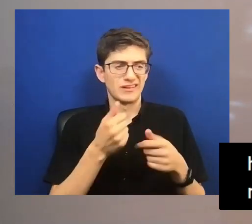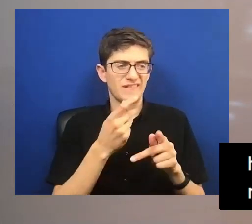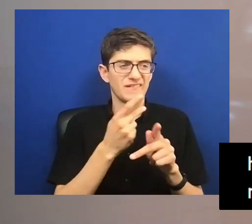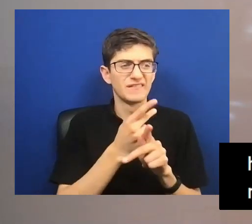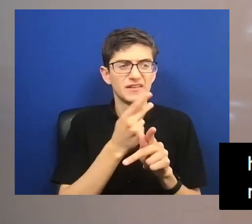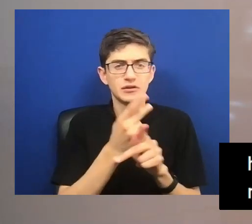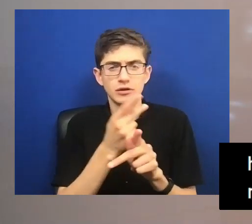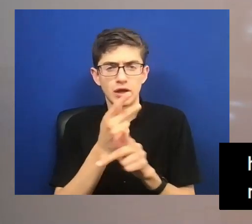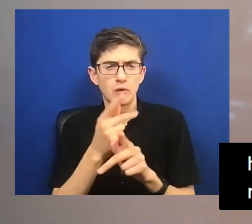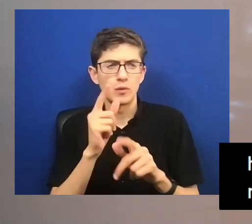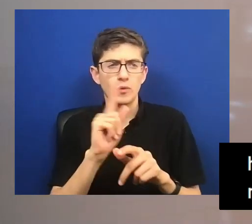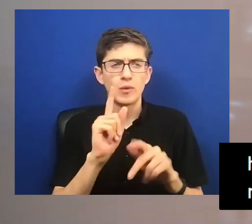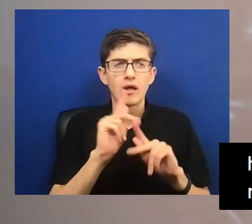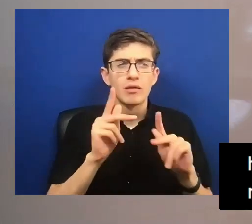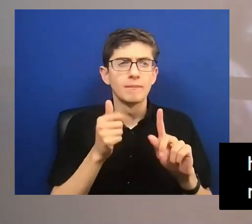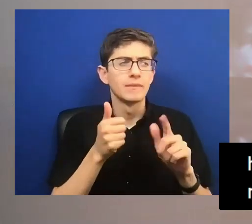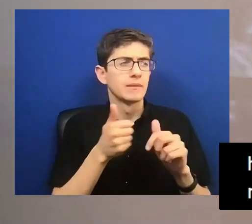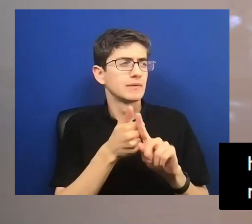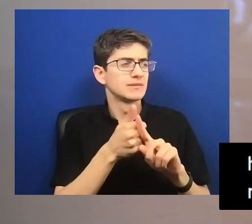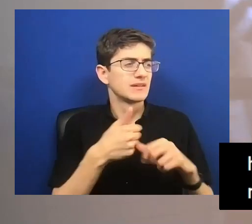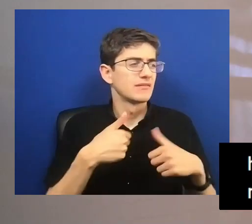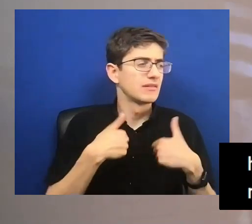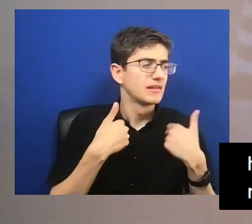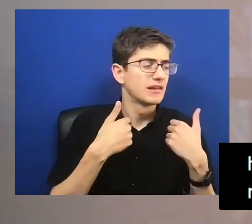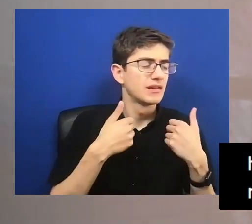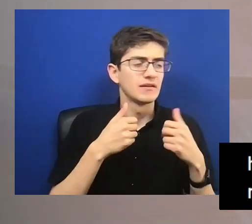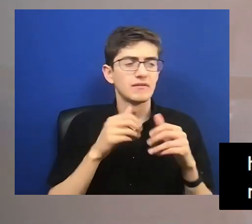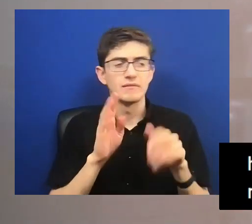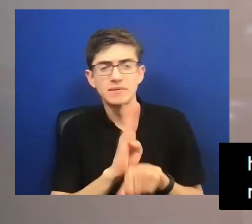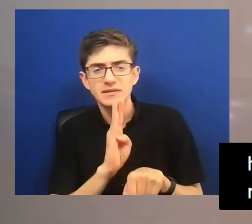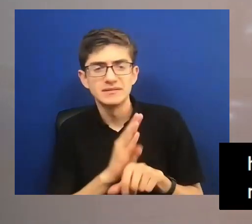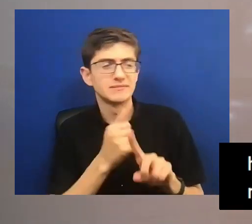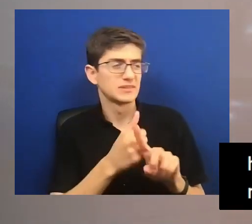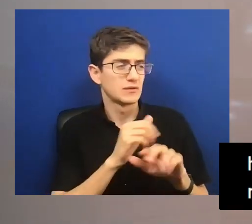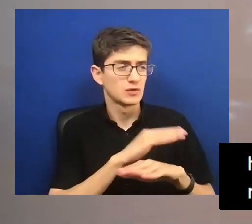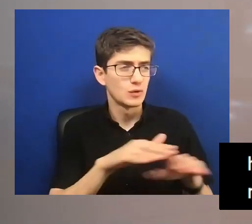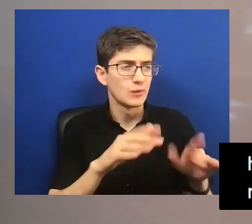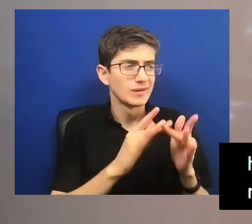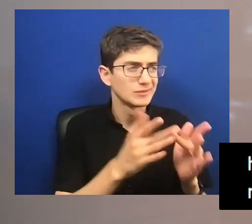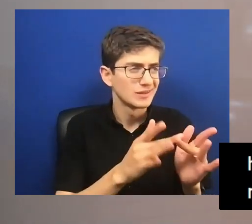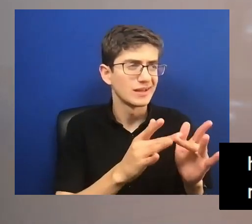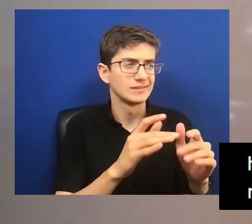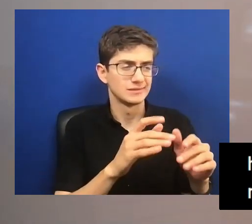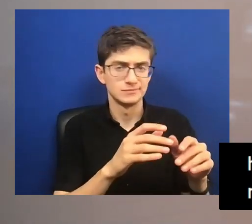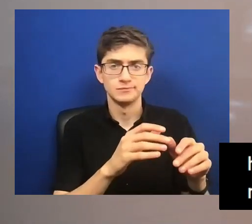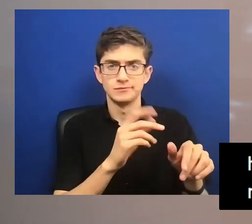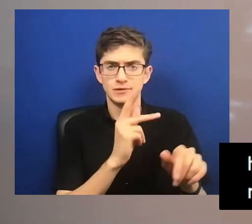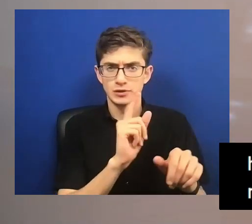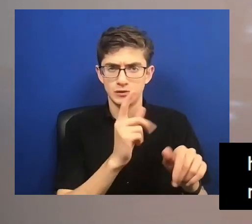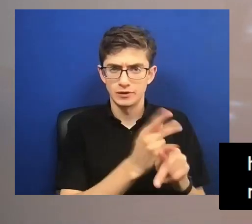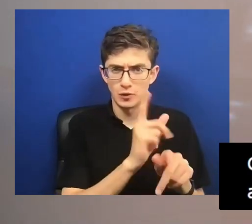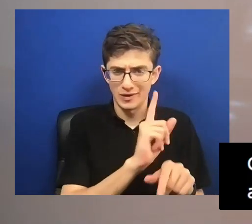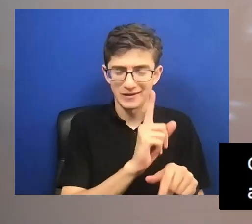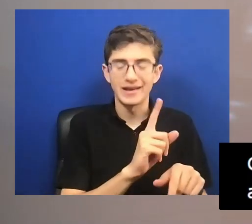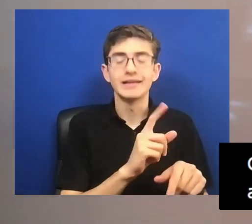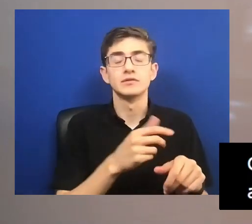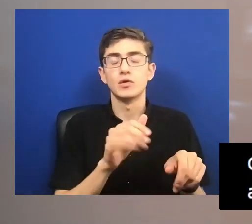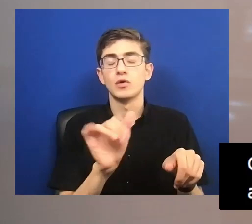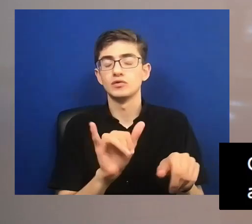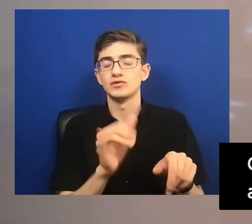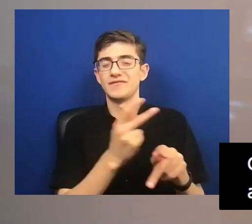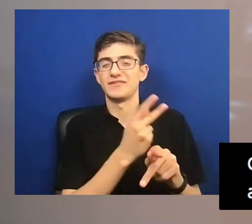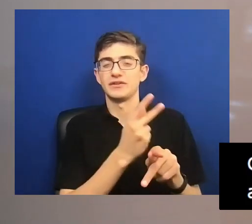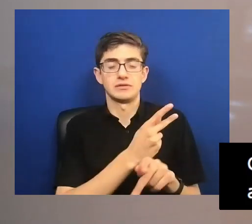that need to be connected and what the needs are, what the digital equity needs are. As Hope Knight mentioned, it's